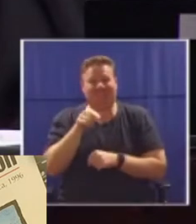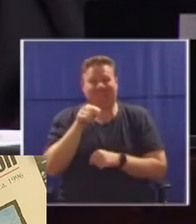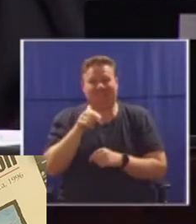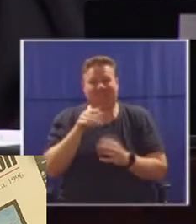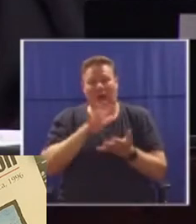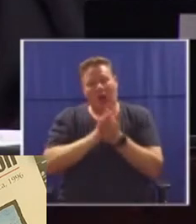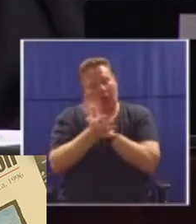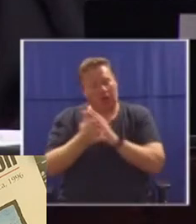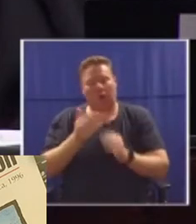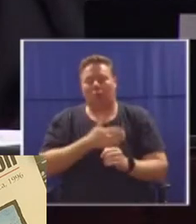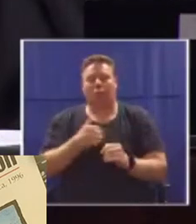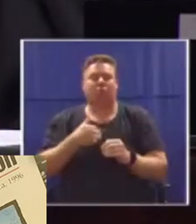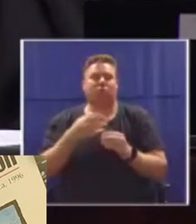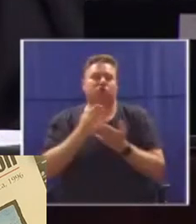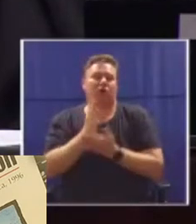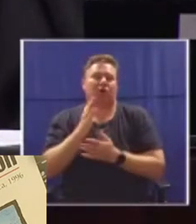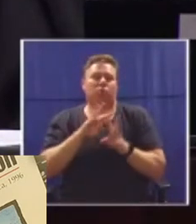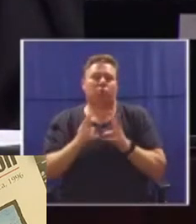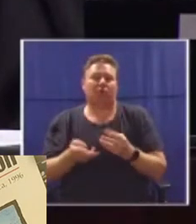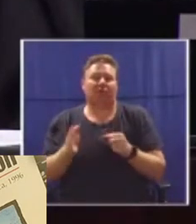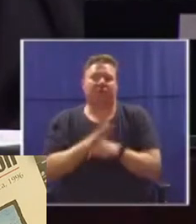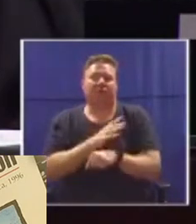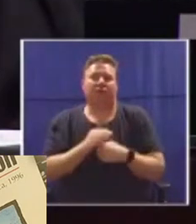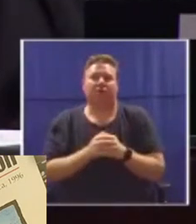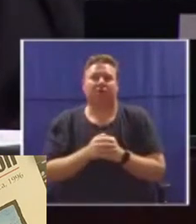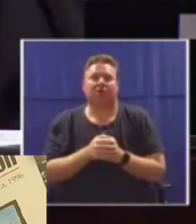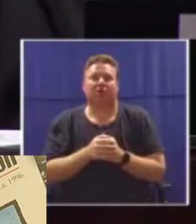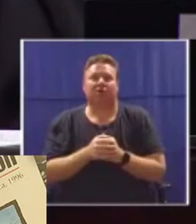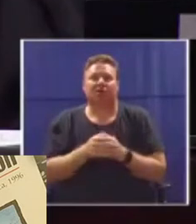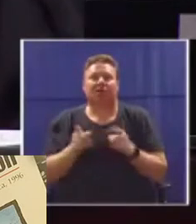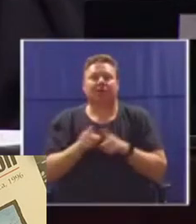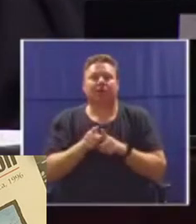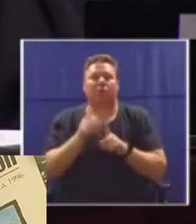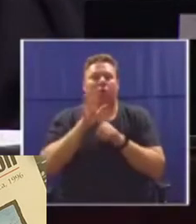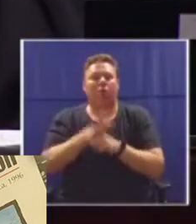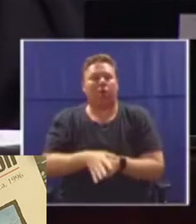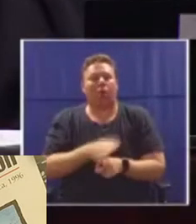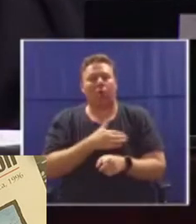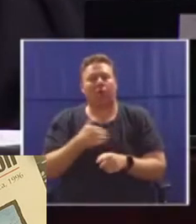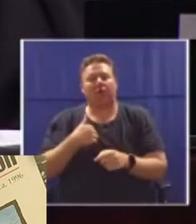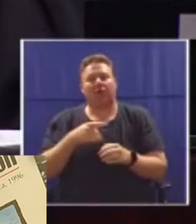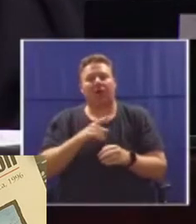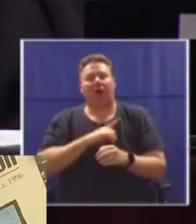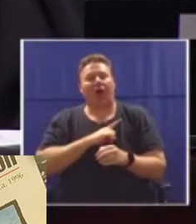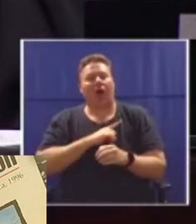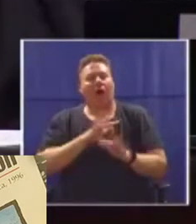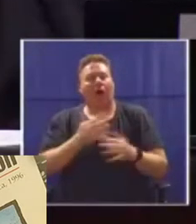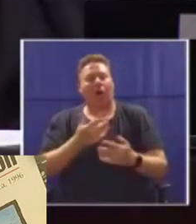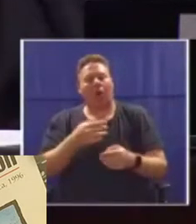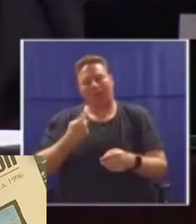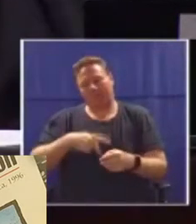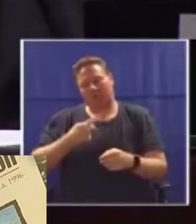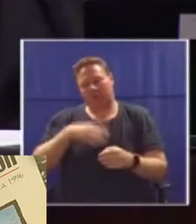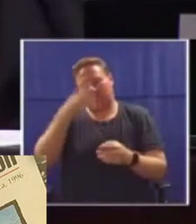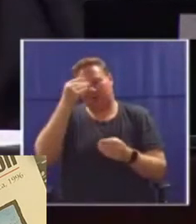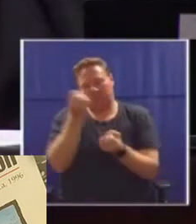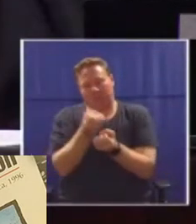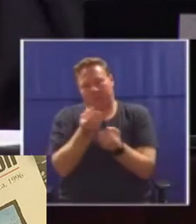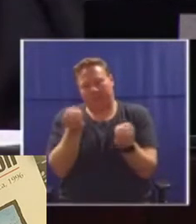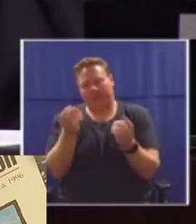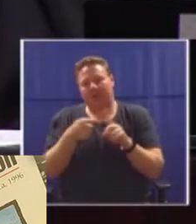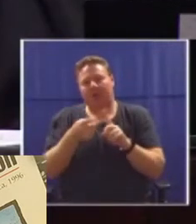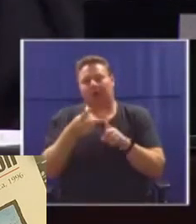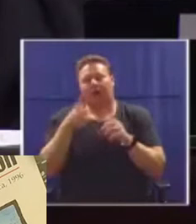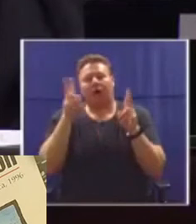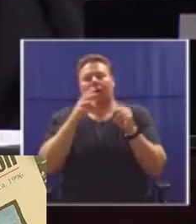human rights worldwide. Cyberbullying sometimes dehumanizes some women by spreading personal information and